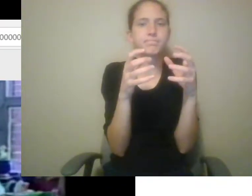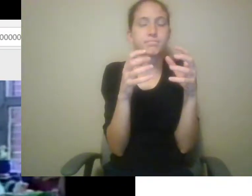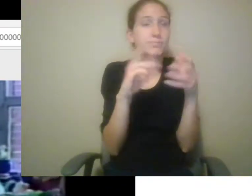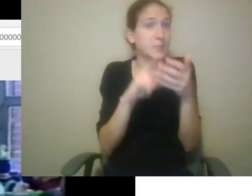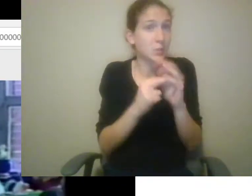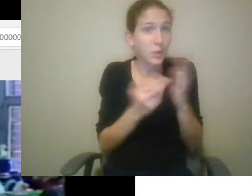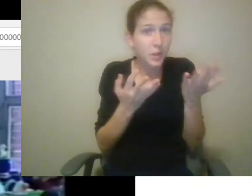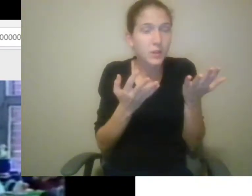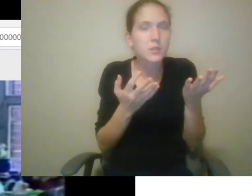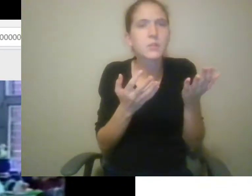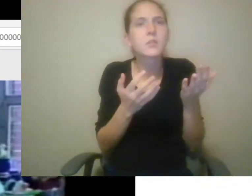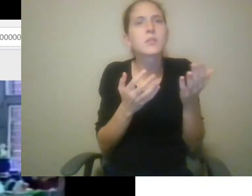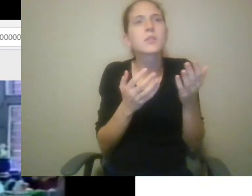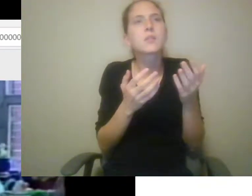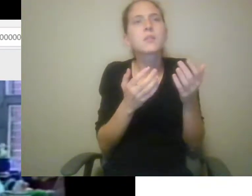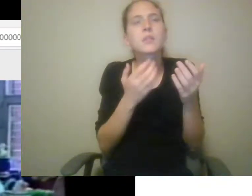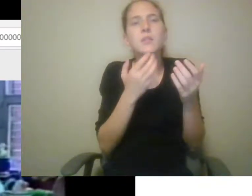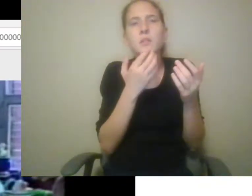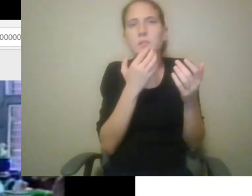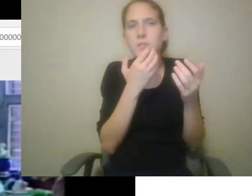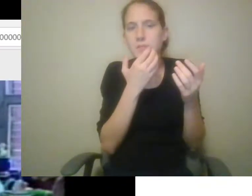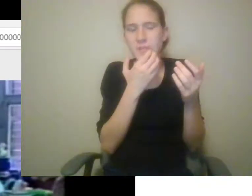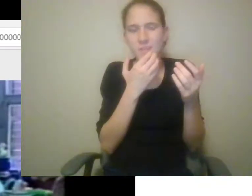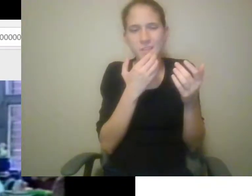support. That's support.